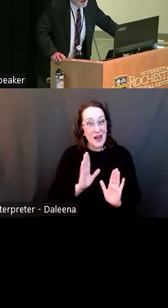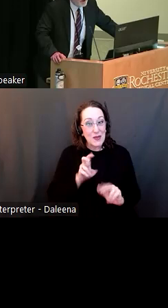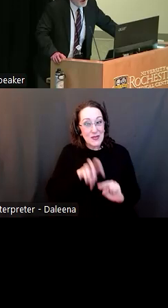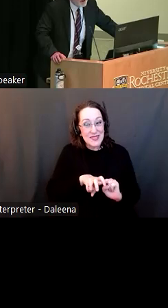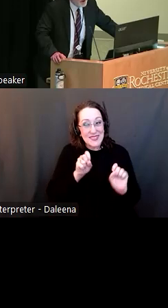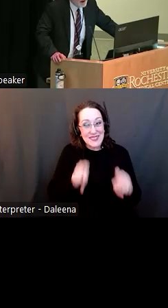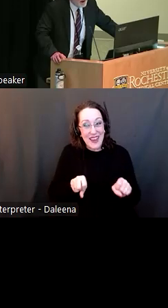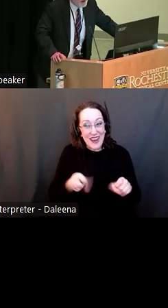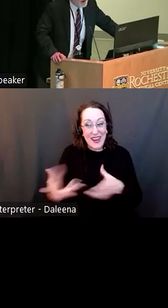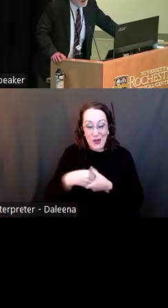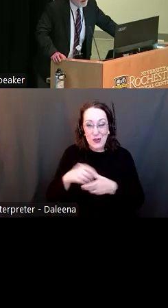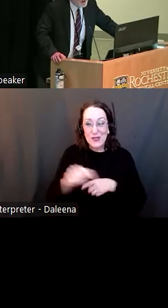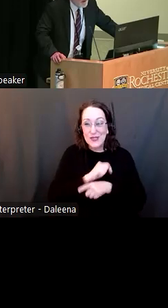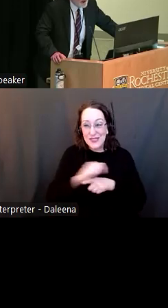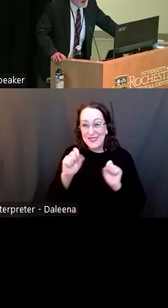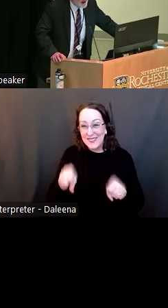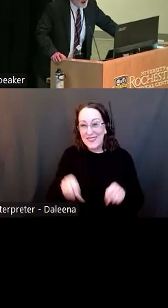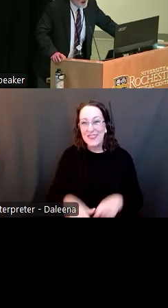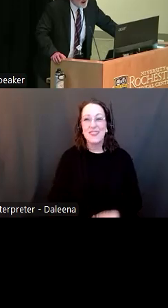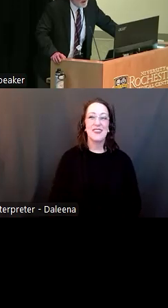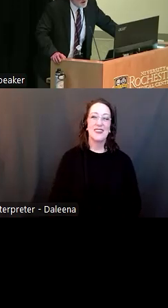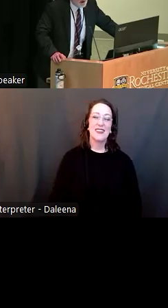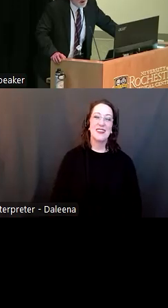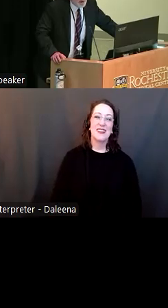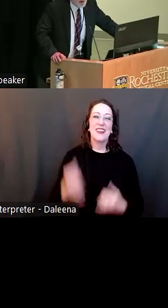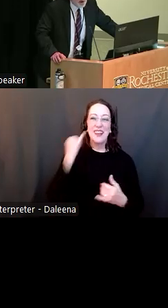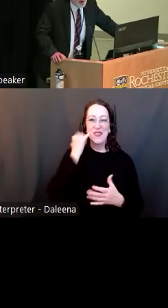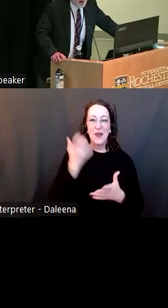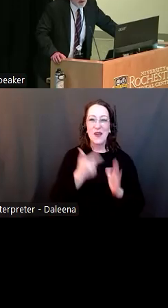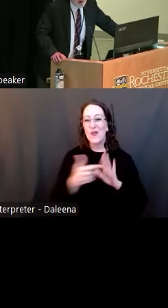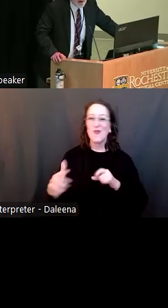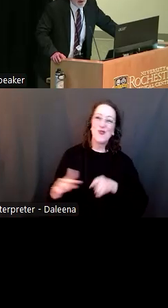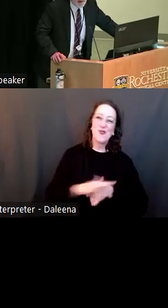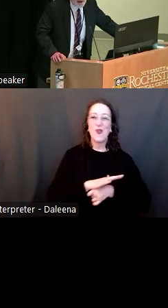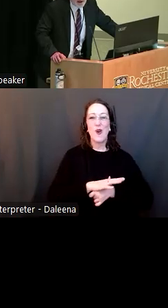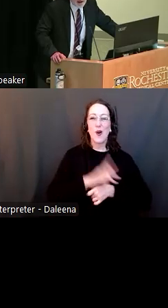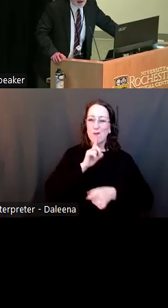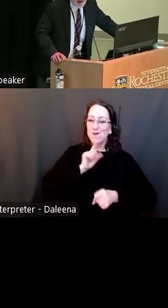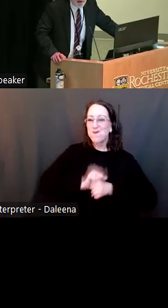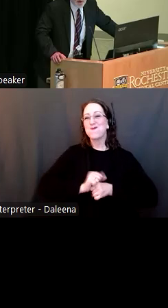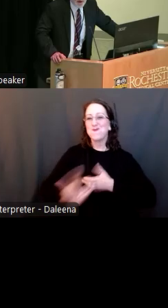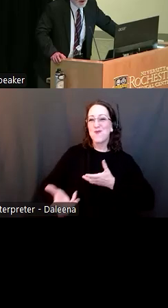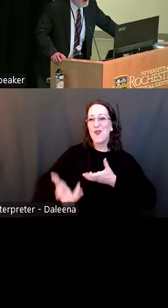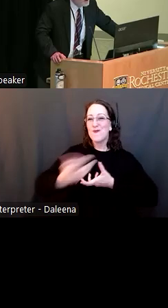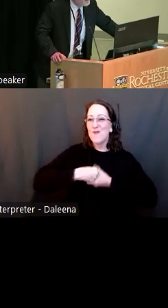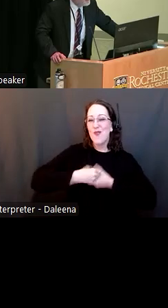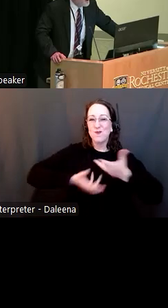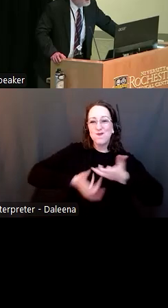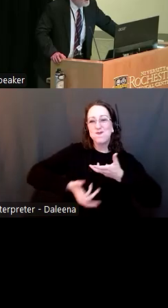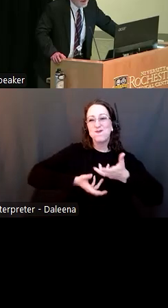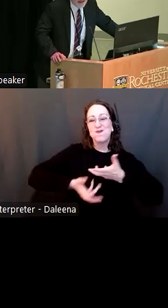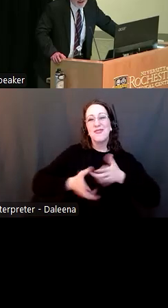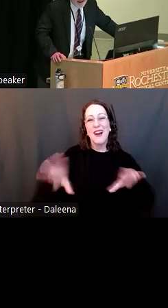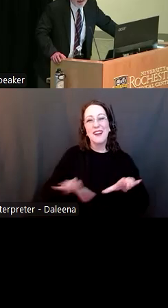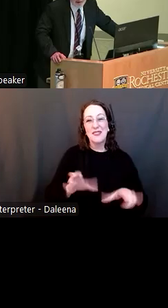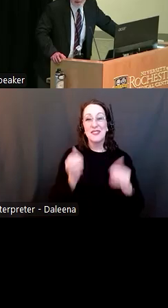there, including trainees. If you want to show full level of commitment and engagement with the